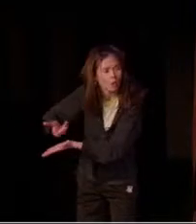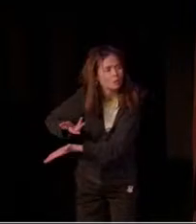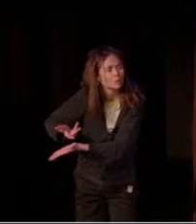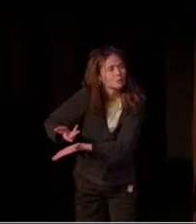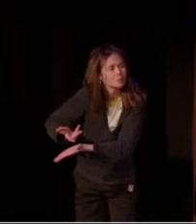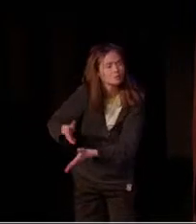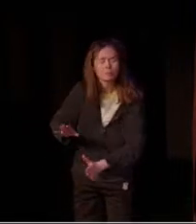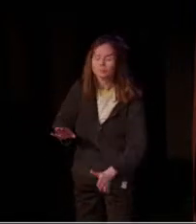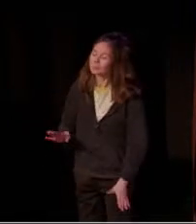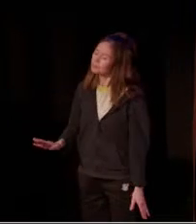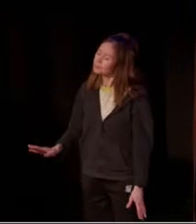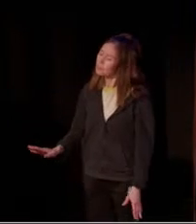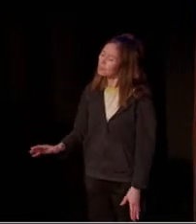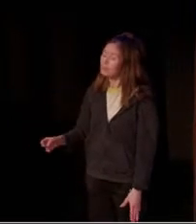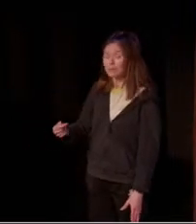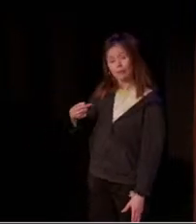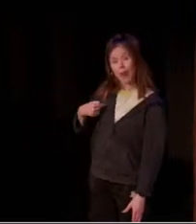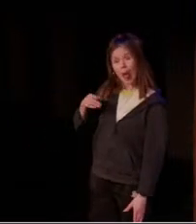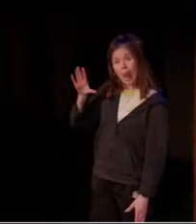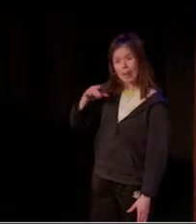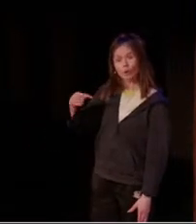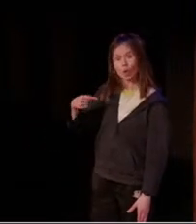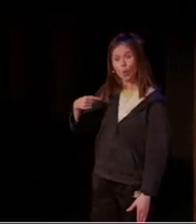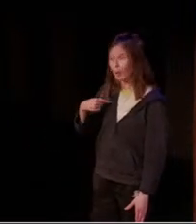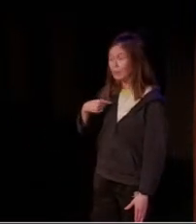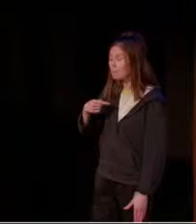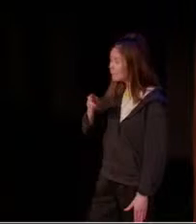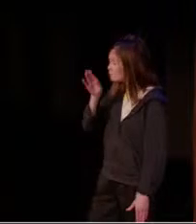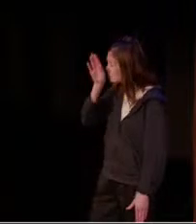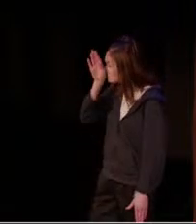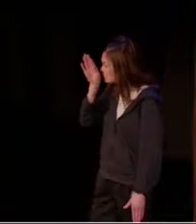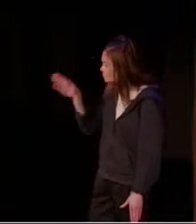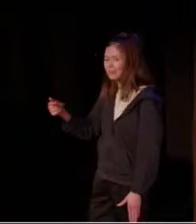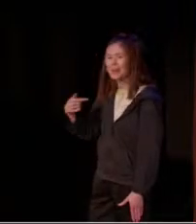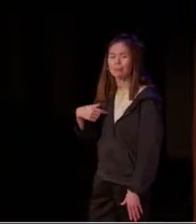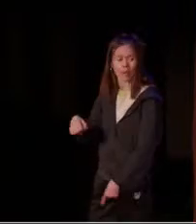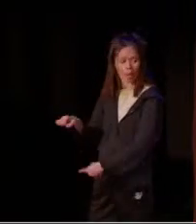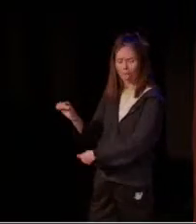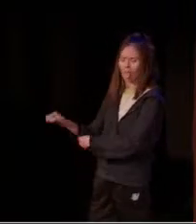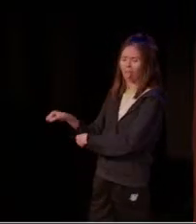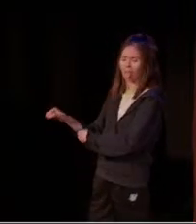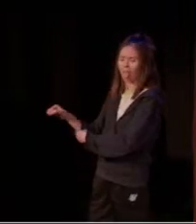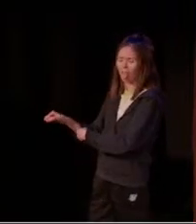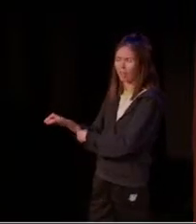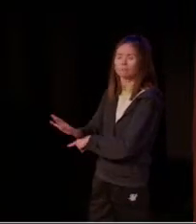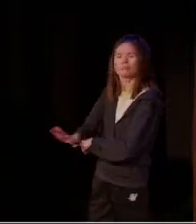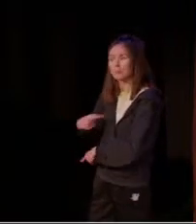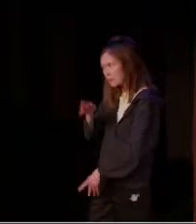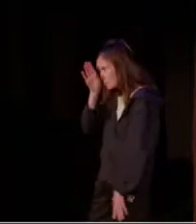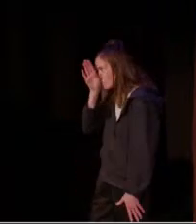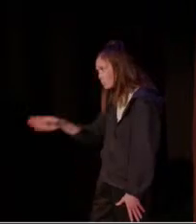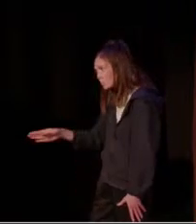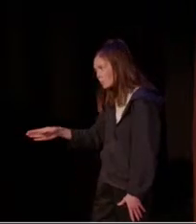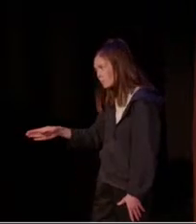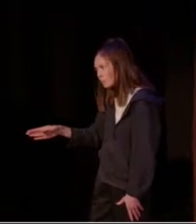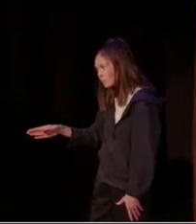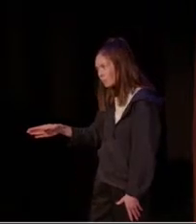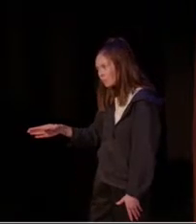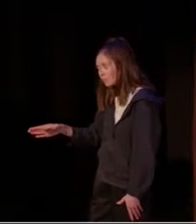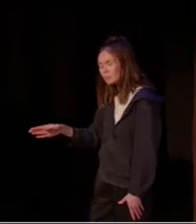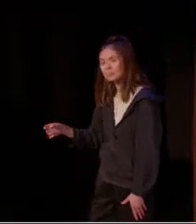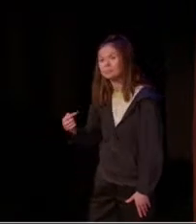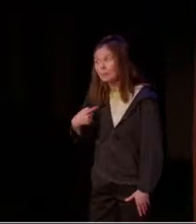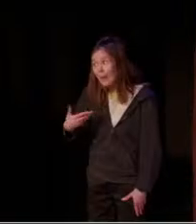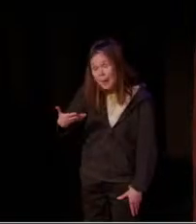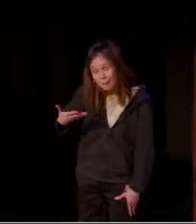dares appear less so in comforting your evils than these appear to do. I say I've come from your